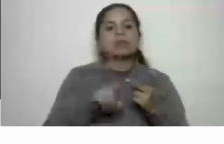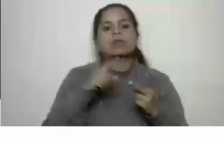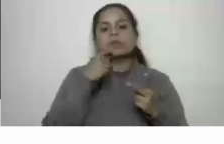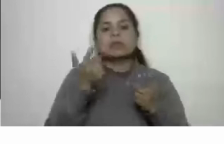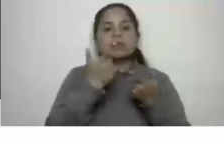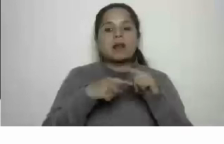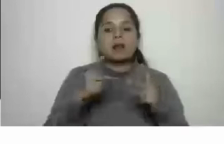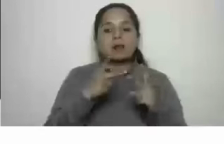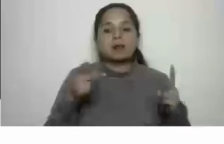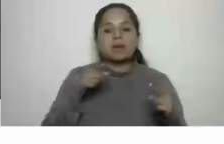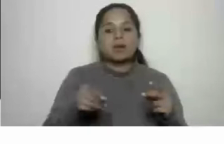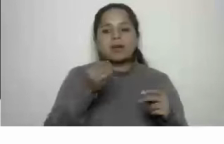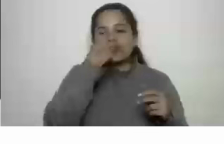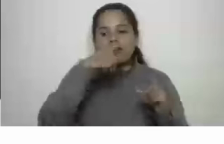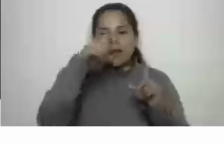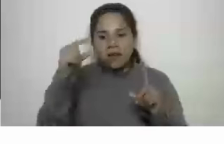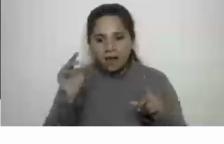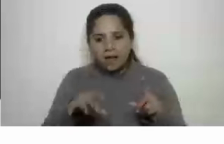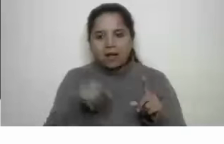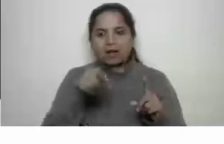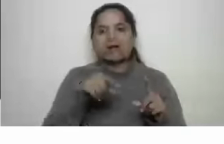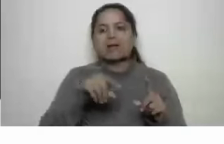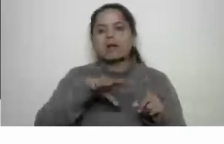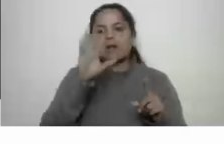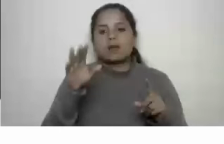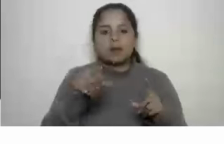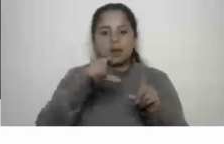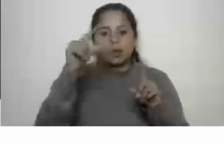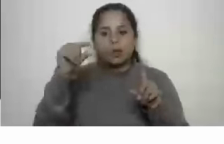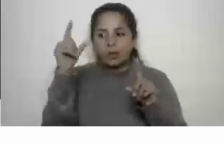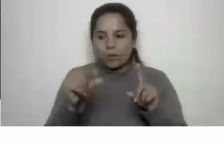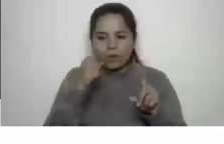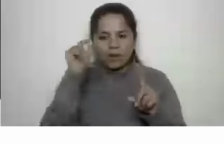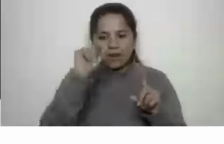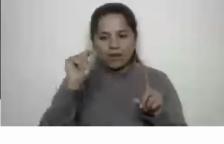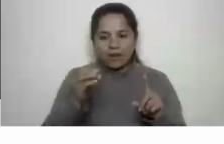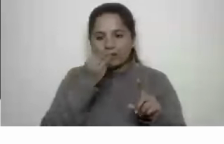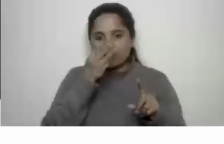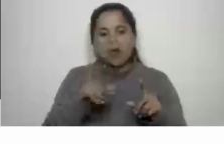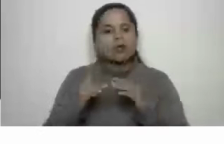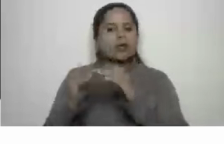language flower activity, all languages are flowers and all languages are petals of the flower and they are equal.